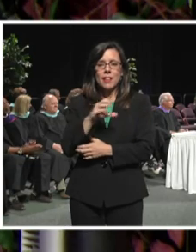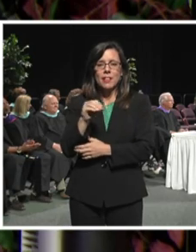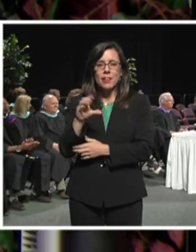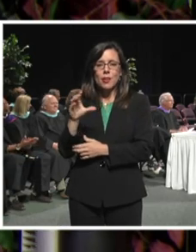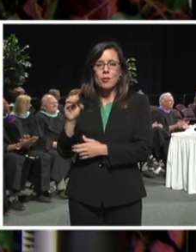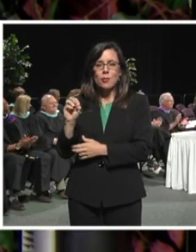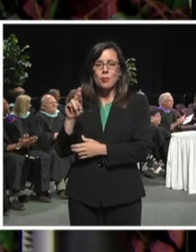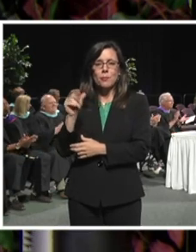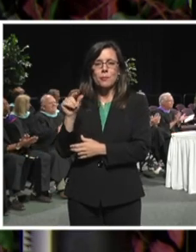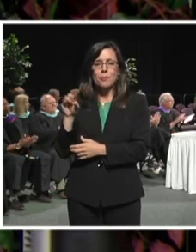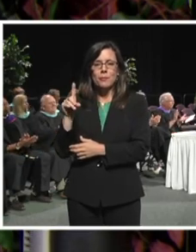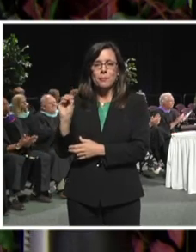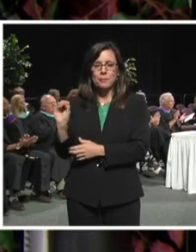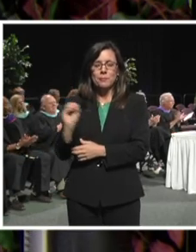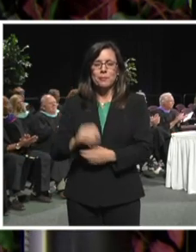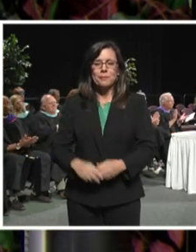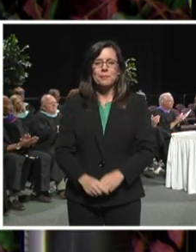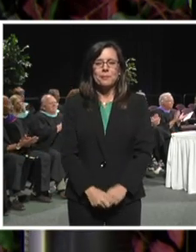Robledo.